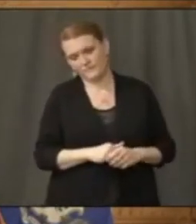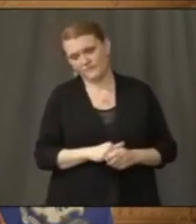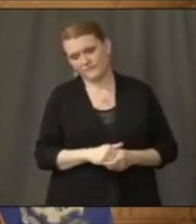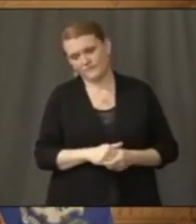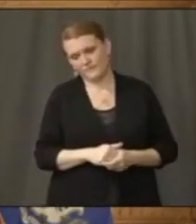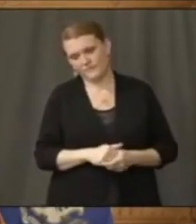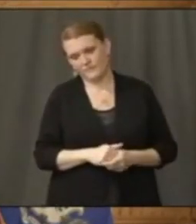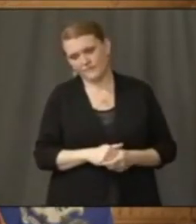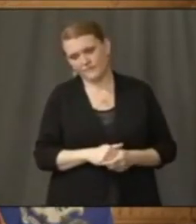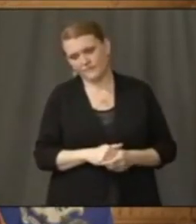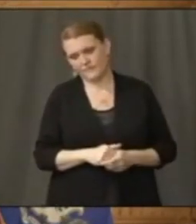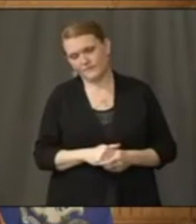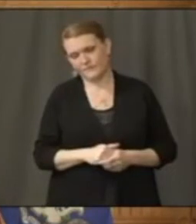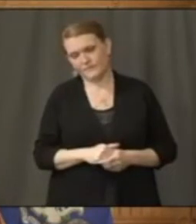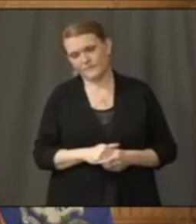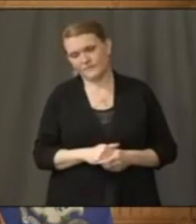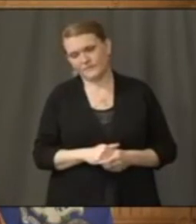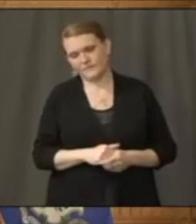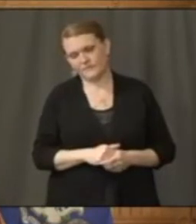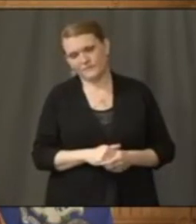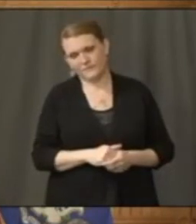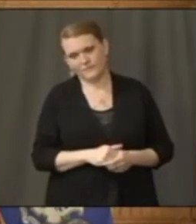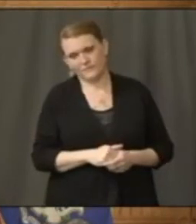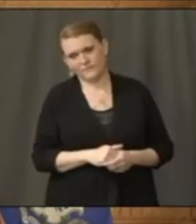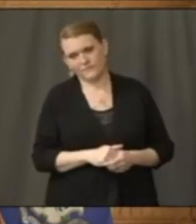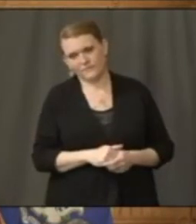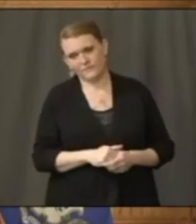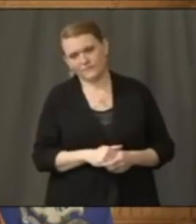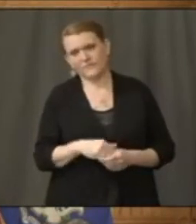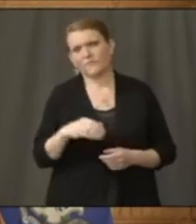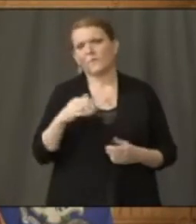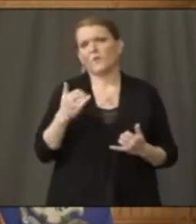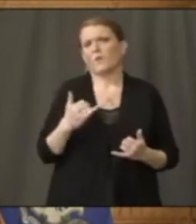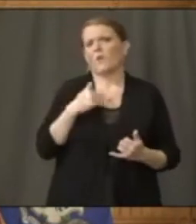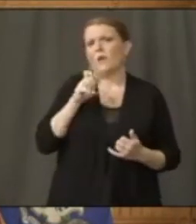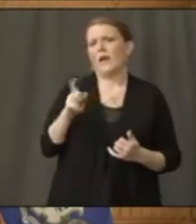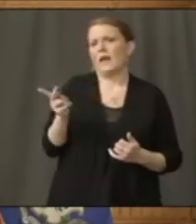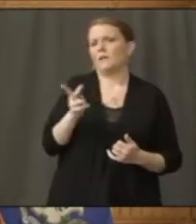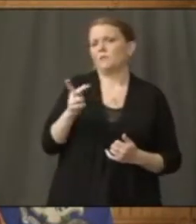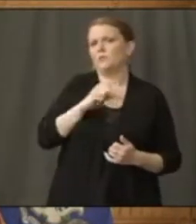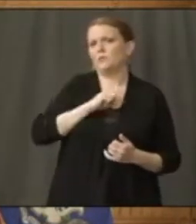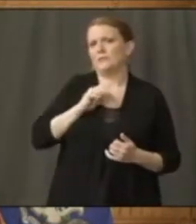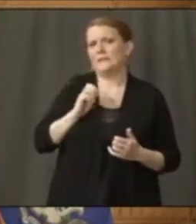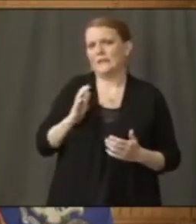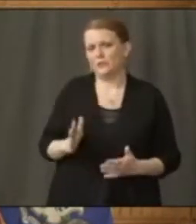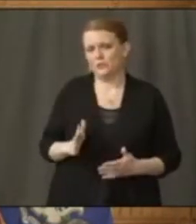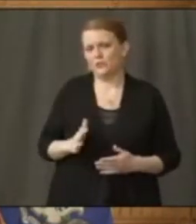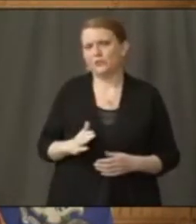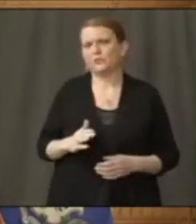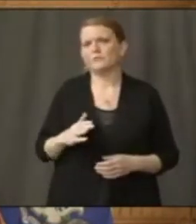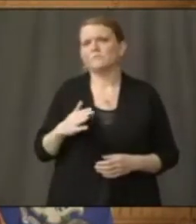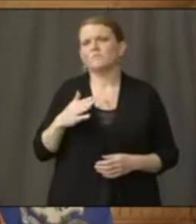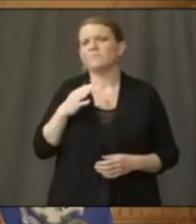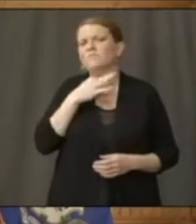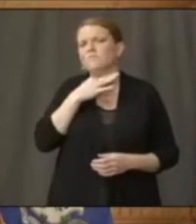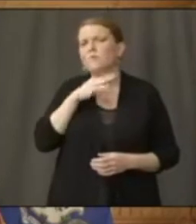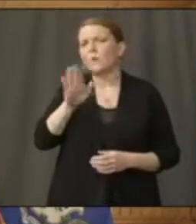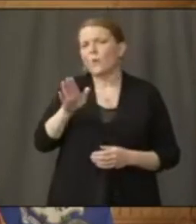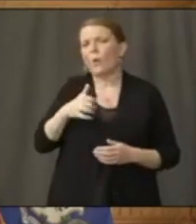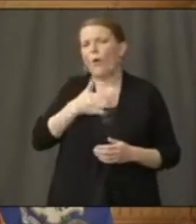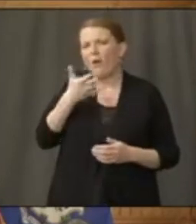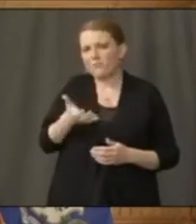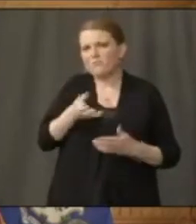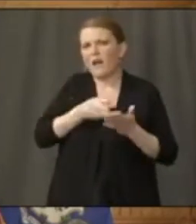All right, for Paul and Christine, deep down, how confident are you that indoor dining will be safe? We've